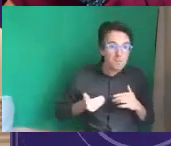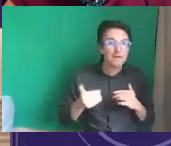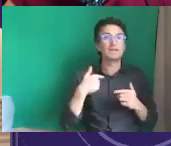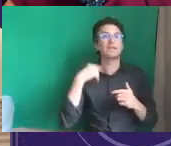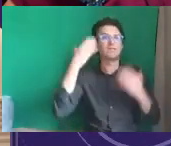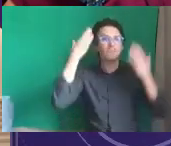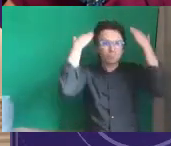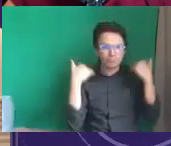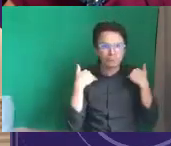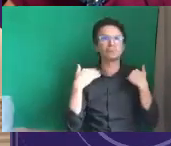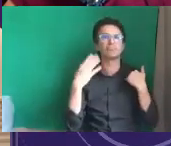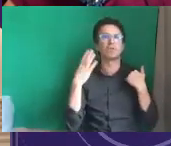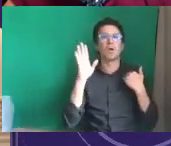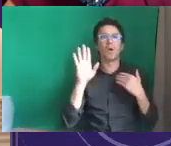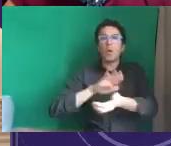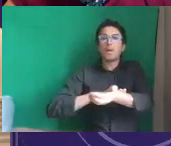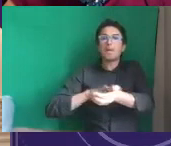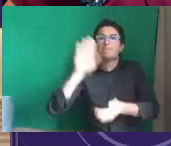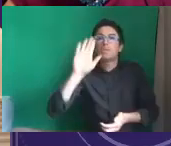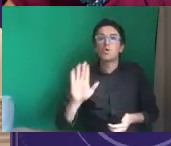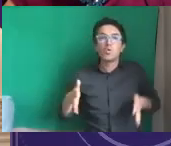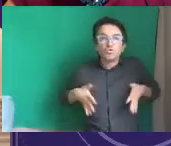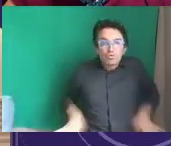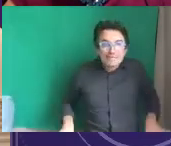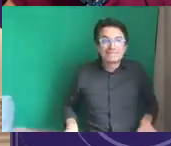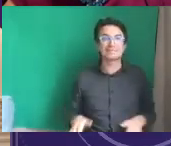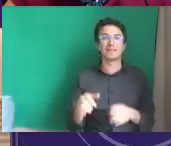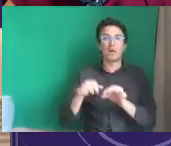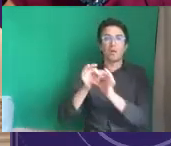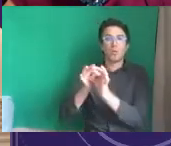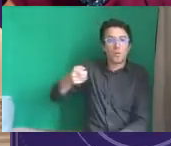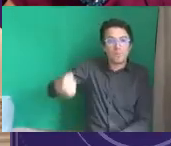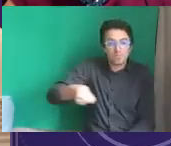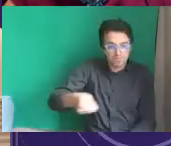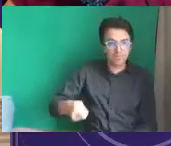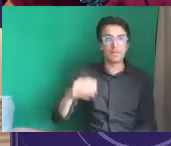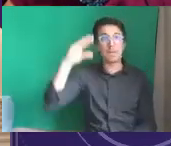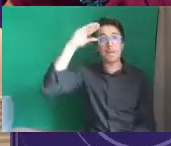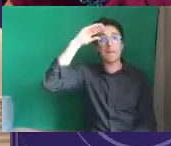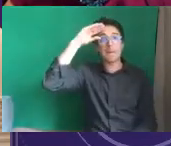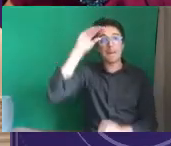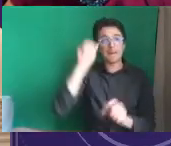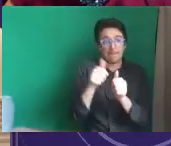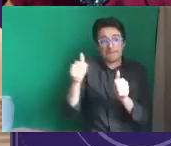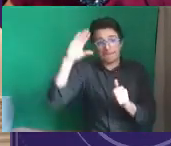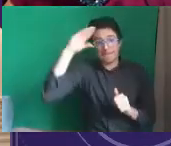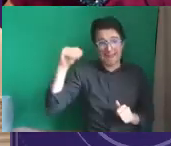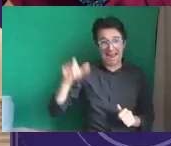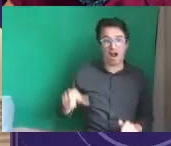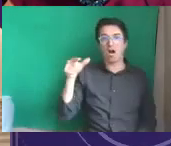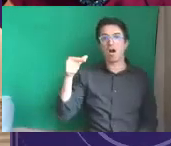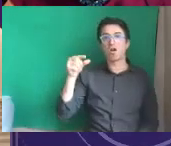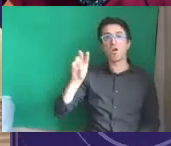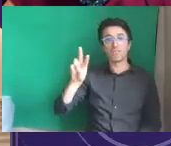suit. They stand next to the grand staircase at Massachusetts State House. Now this is an example of